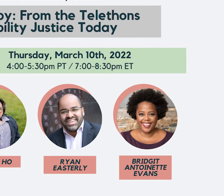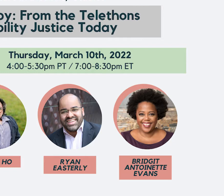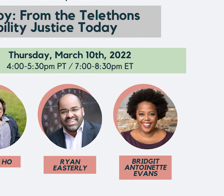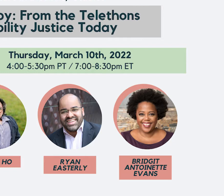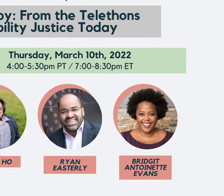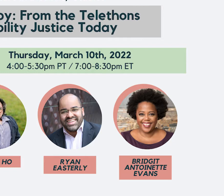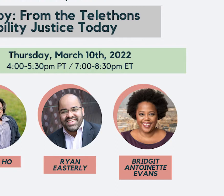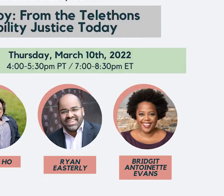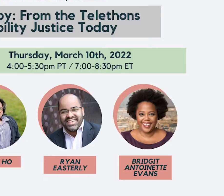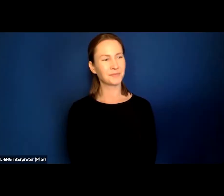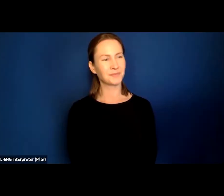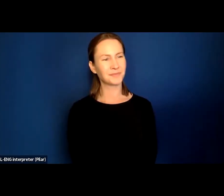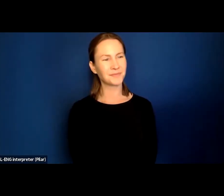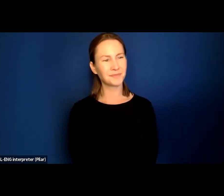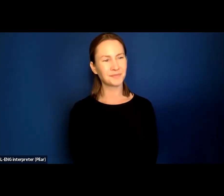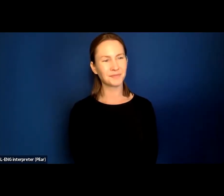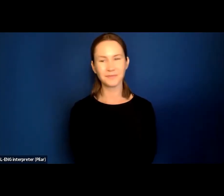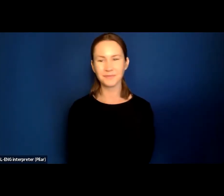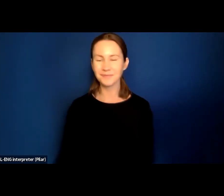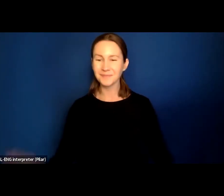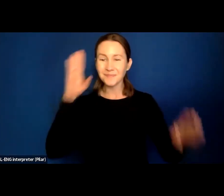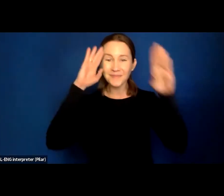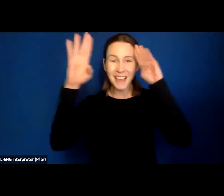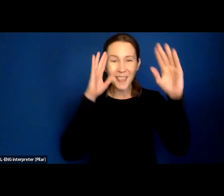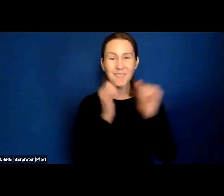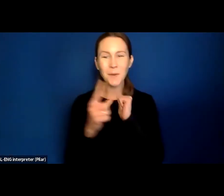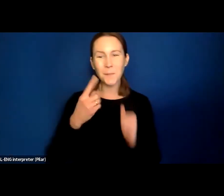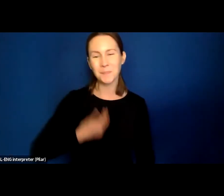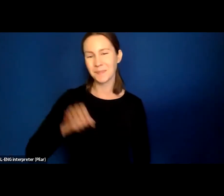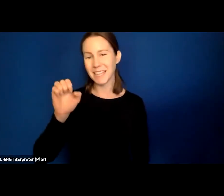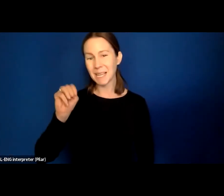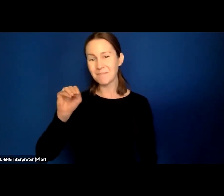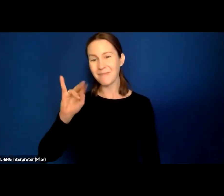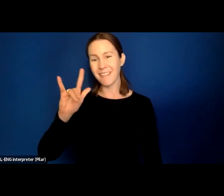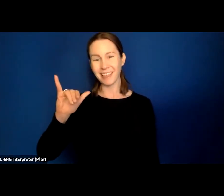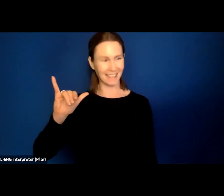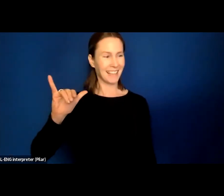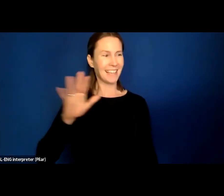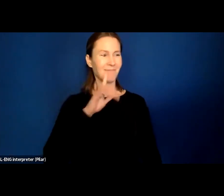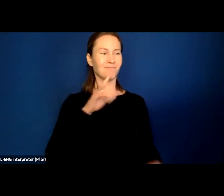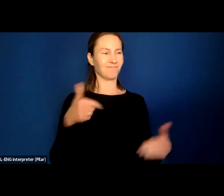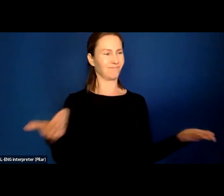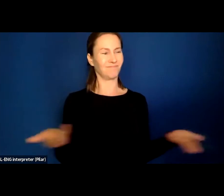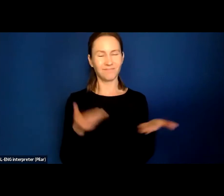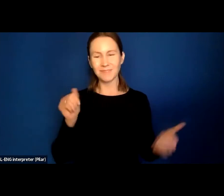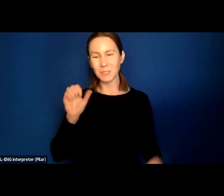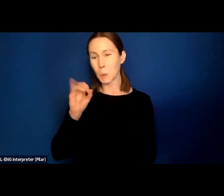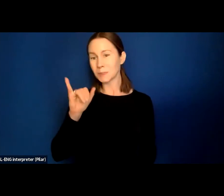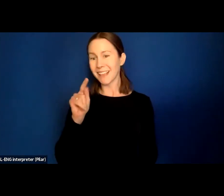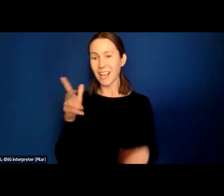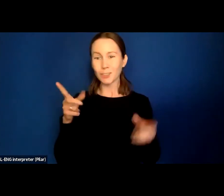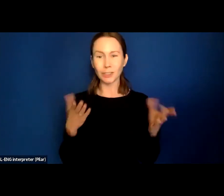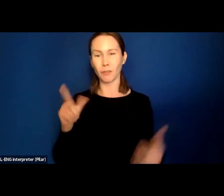Antoinette Evans. Hello, everyone. My name is Emily Badix, and I am the Associate Director